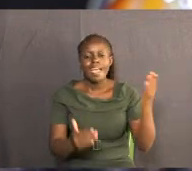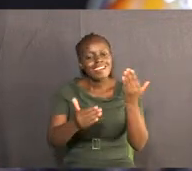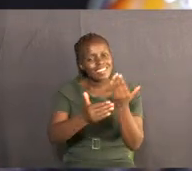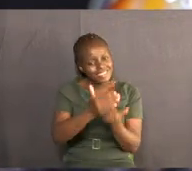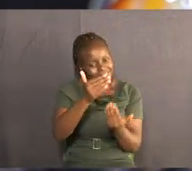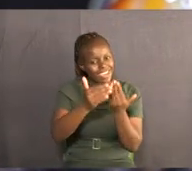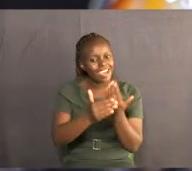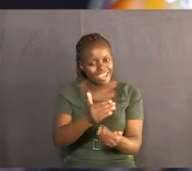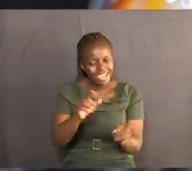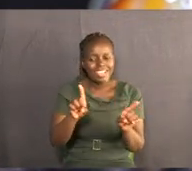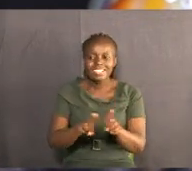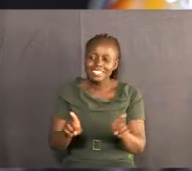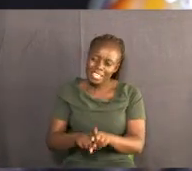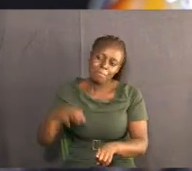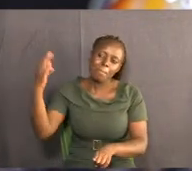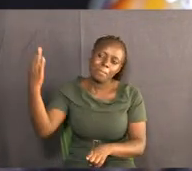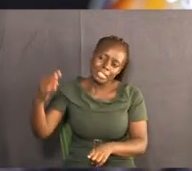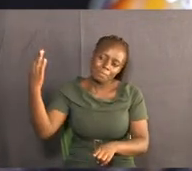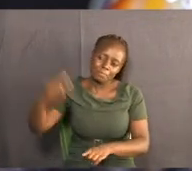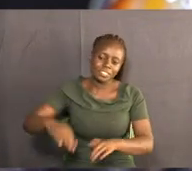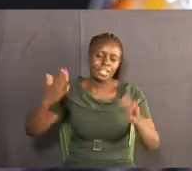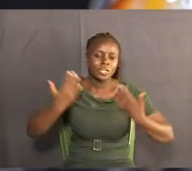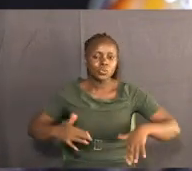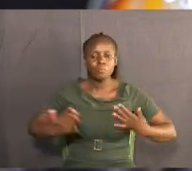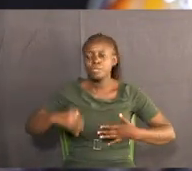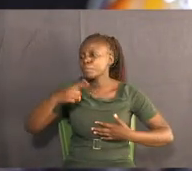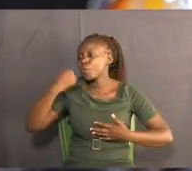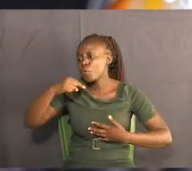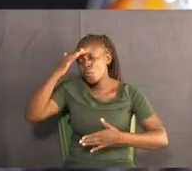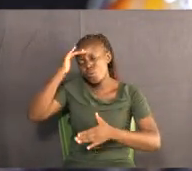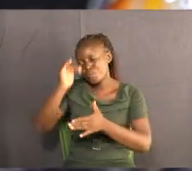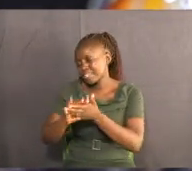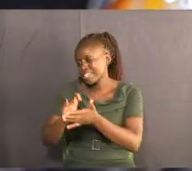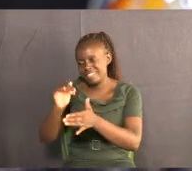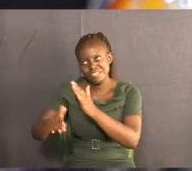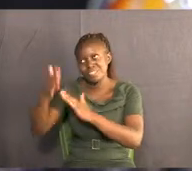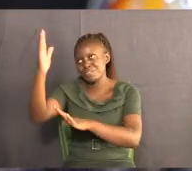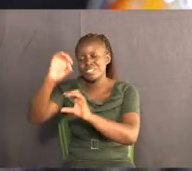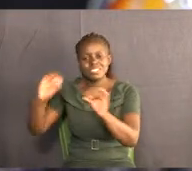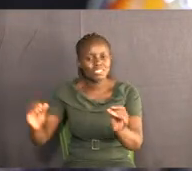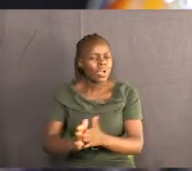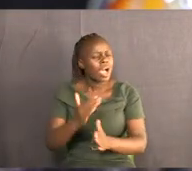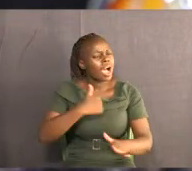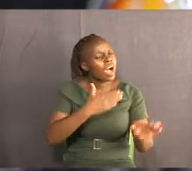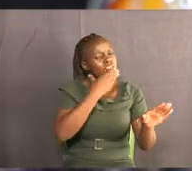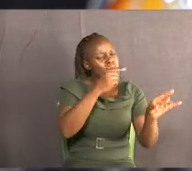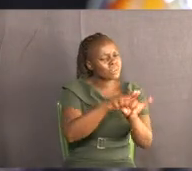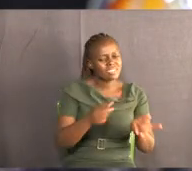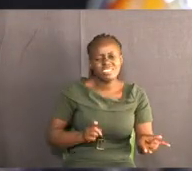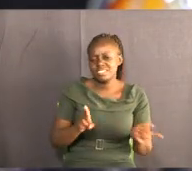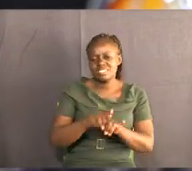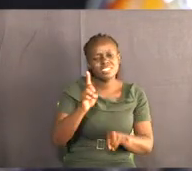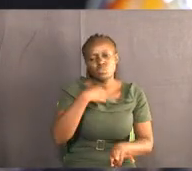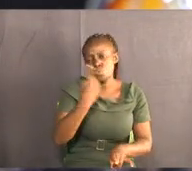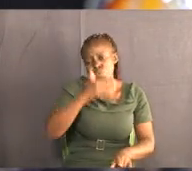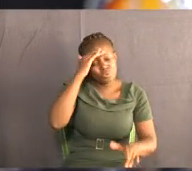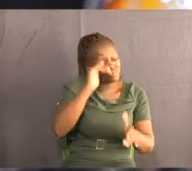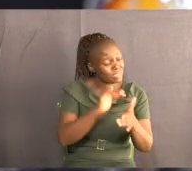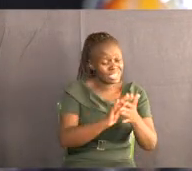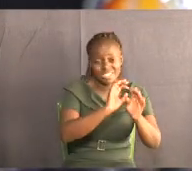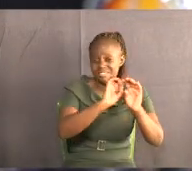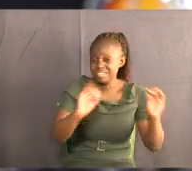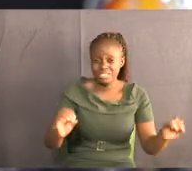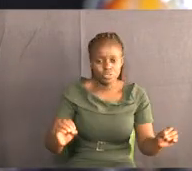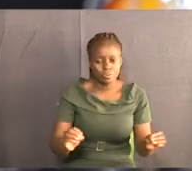and reach out to the unbelievers. There are brothers and sisters who have not yet put their faith in Jesus Christ. And it takes you